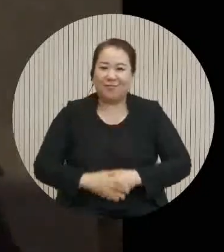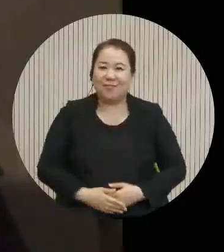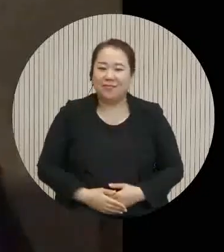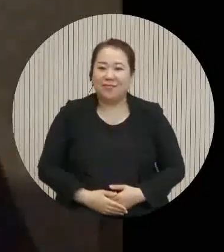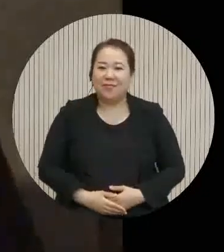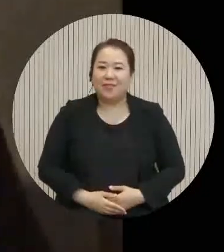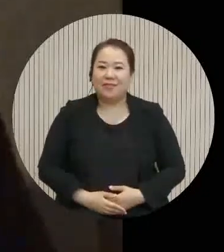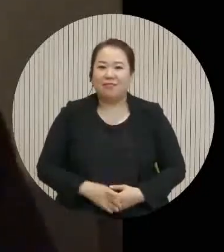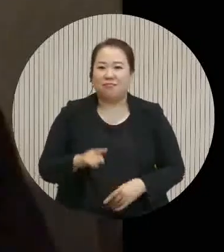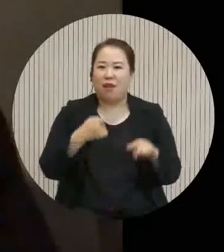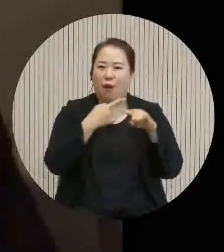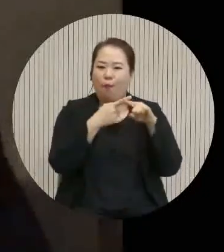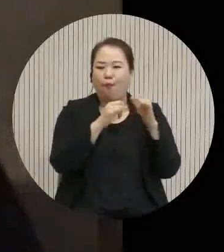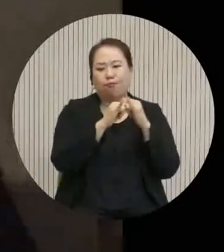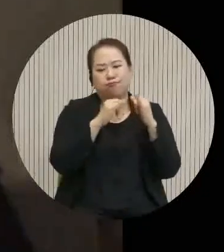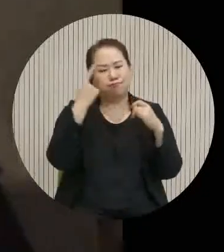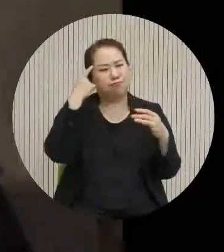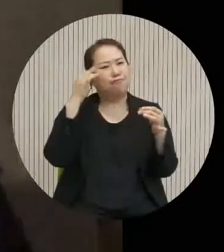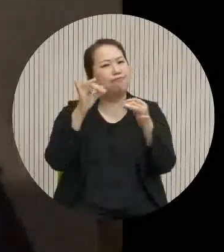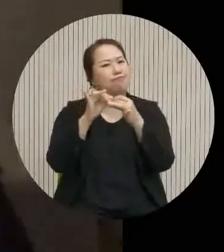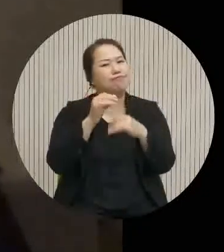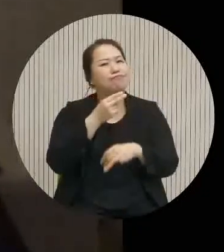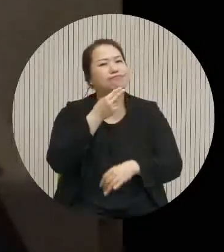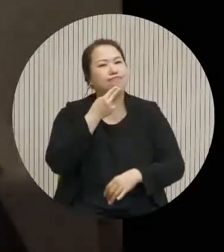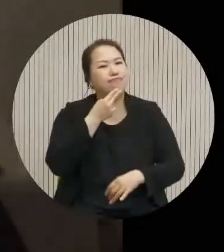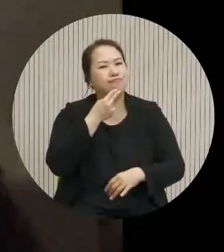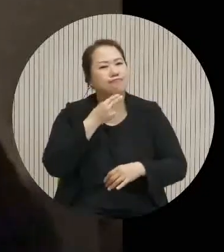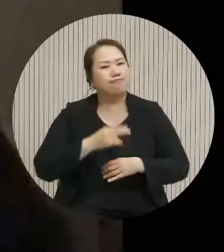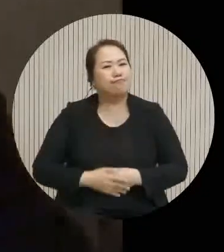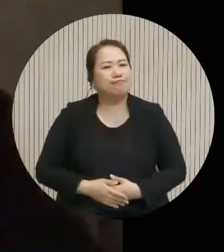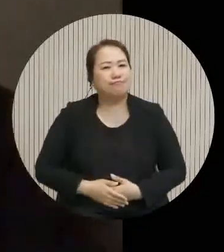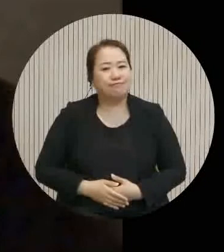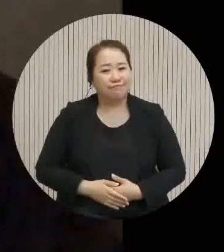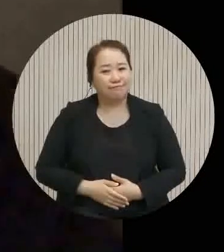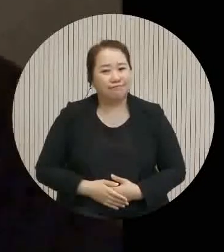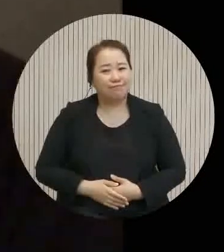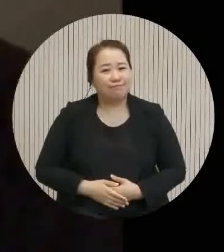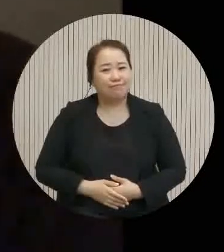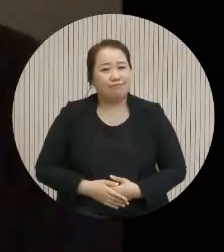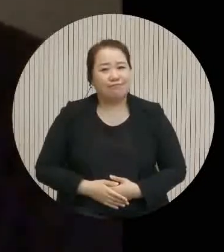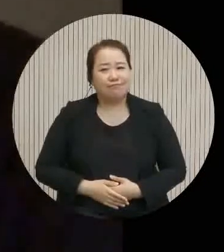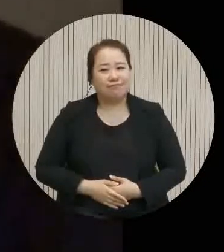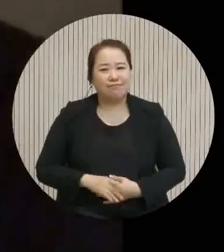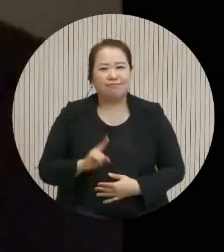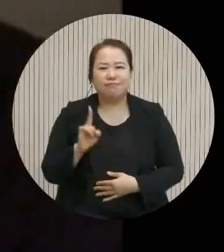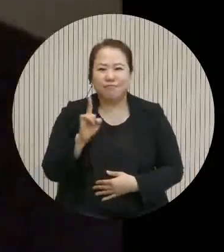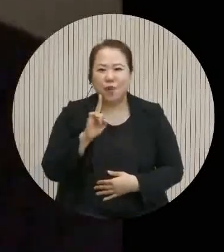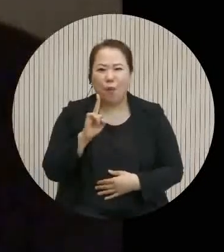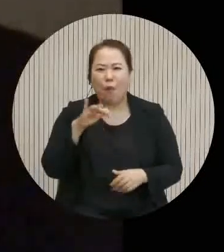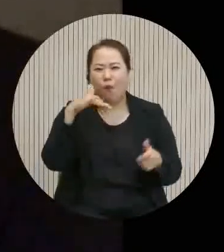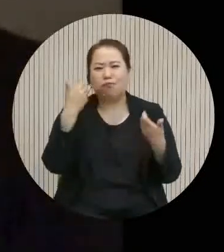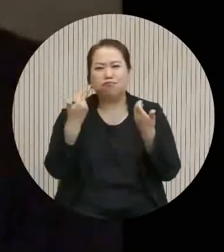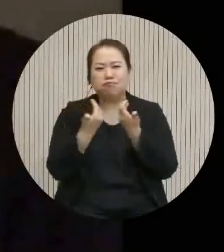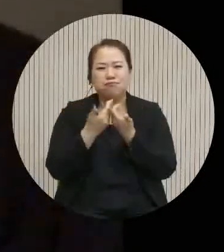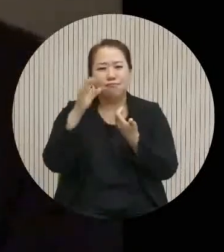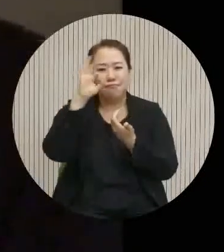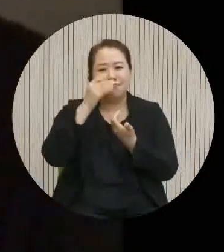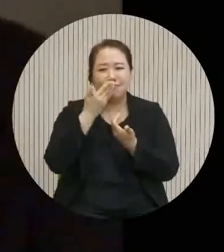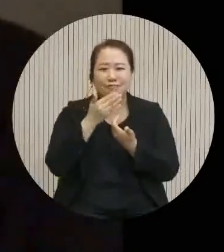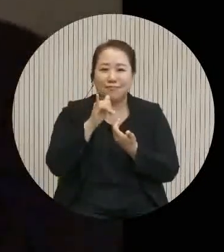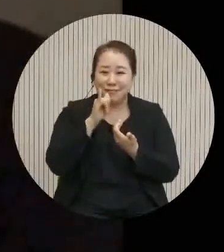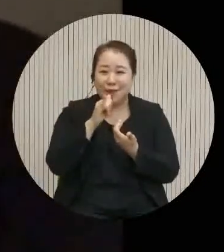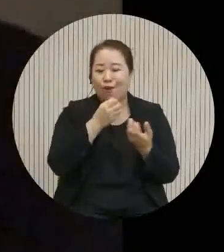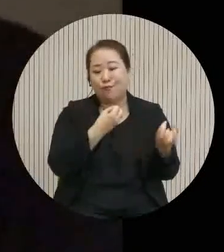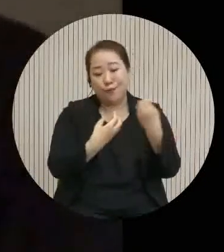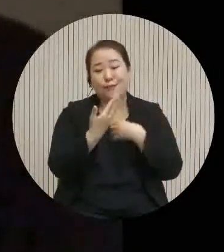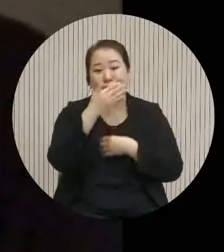convinced. Maybe you can do it. We'll find it someday. Maybe. But what people are saying, since I'm not convinced, I'll